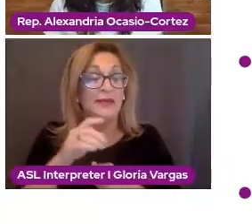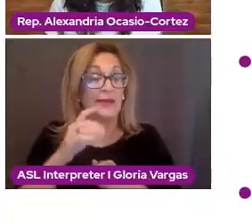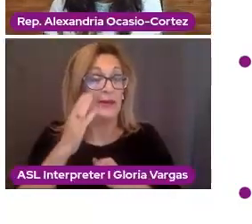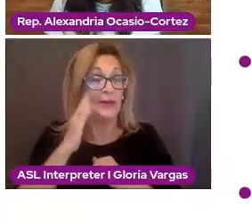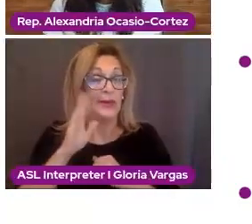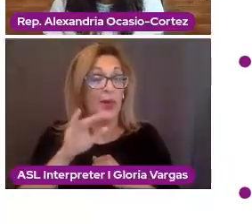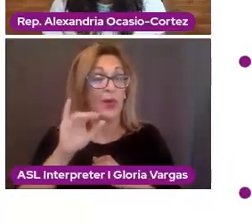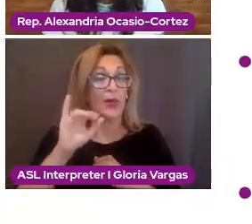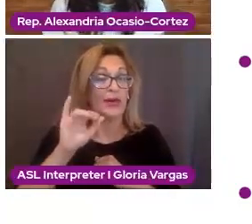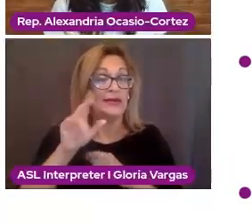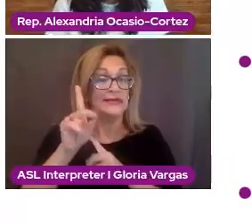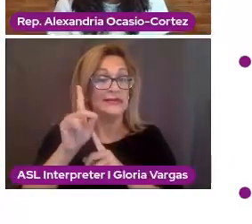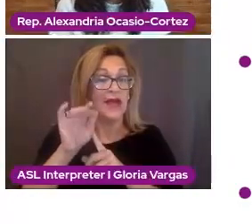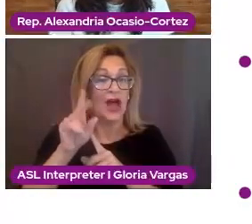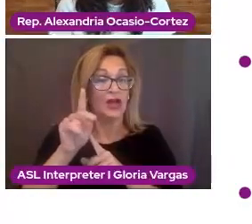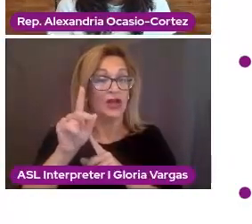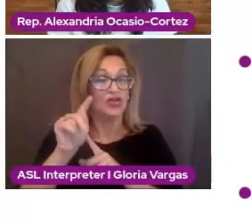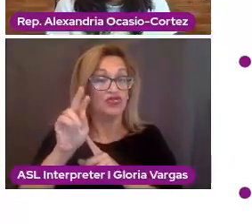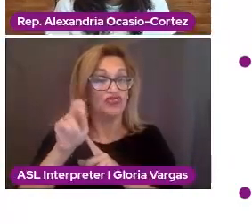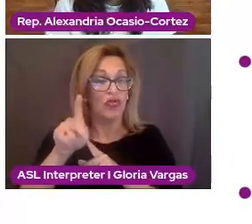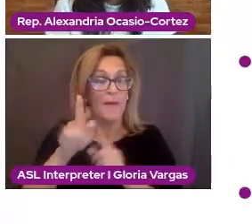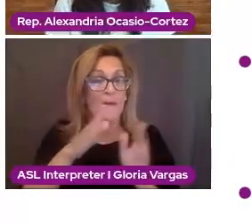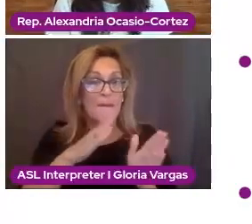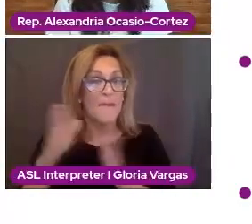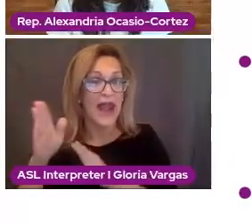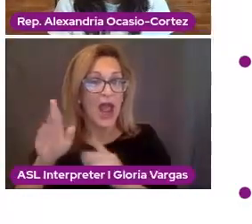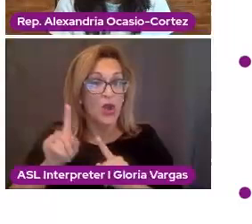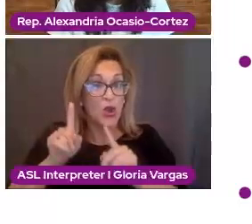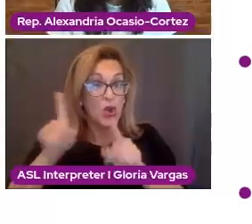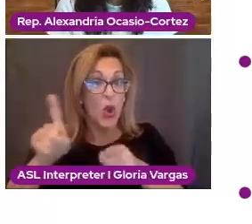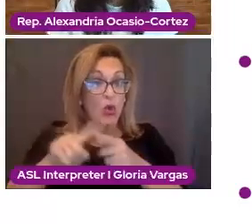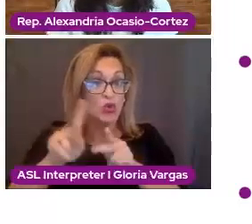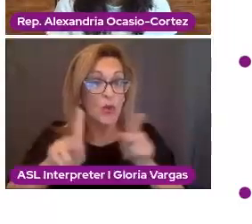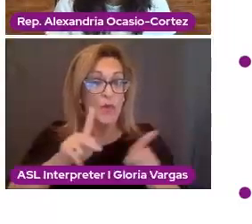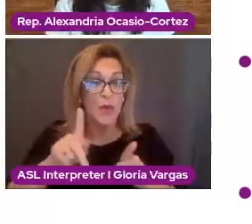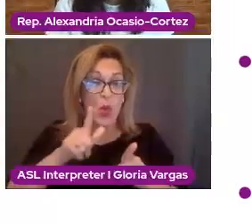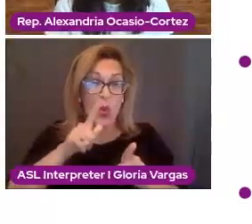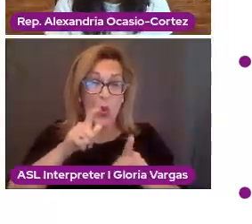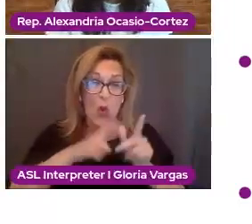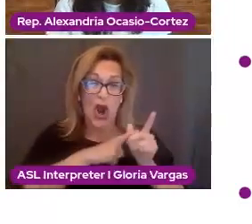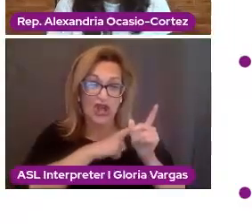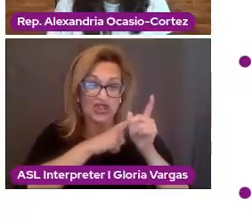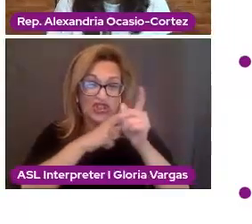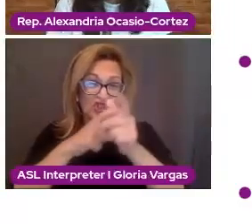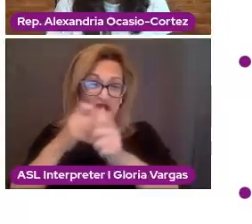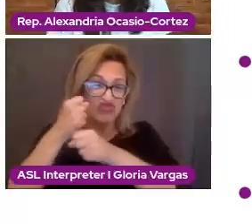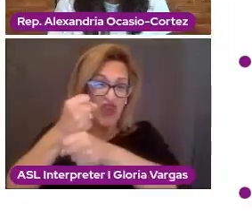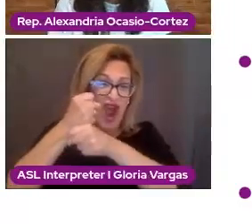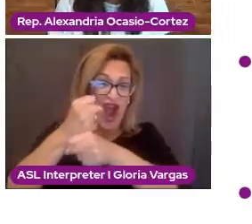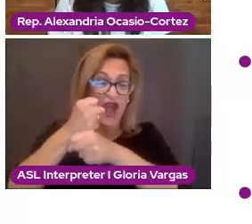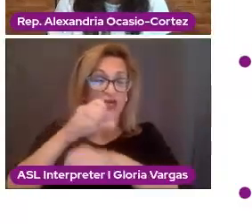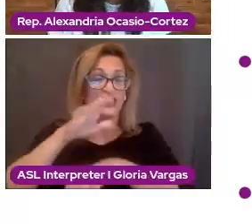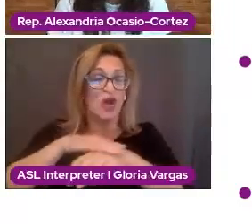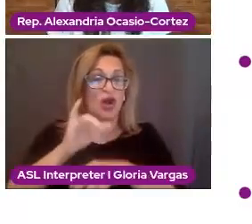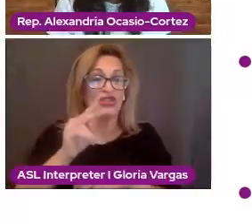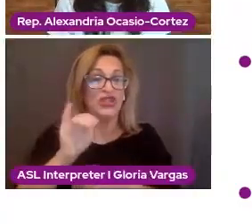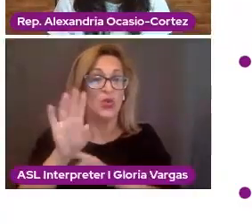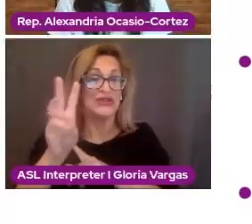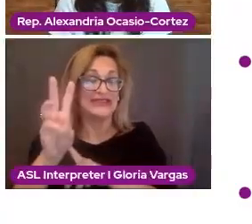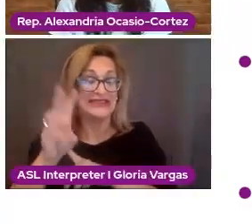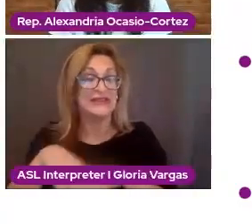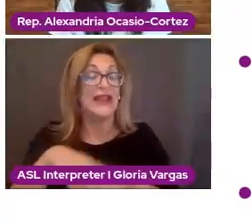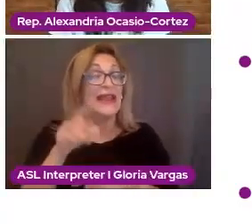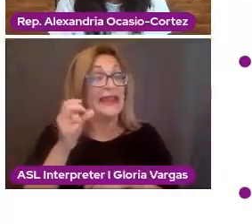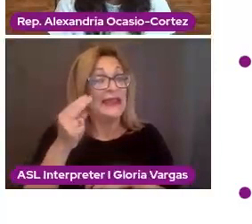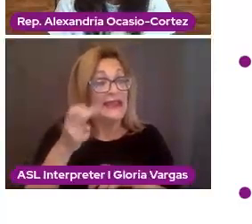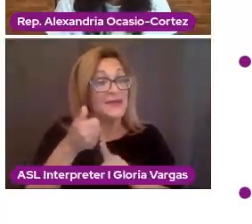the Capitol with the rioters on January 6th and asked his Secret Service to let his supporters